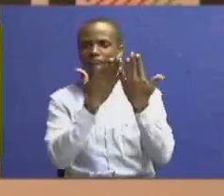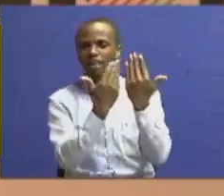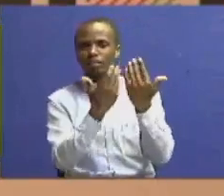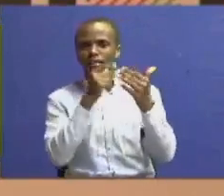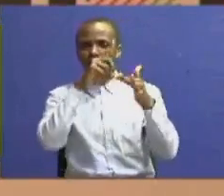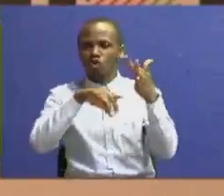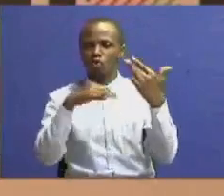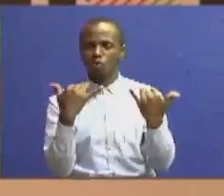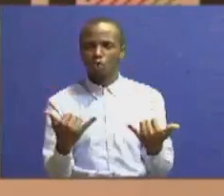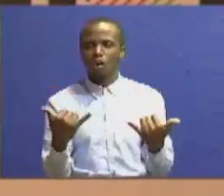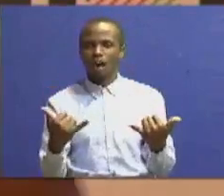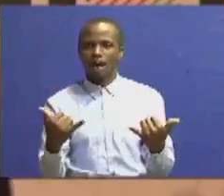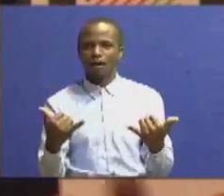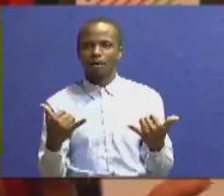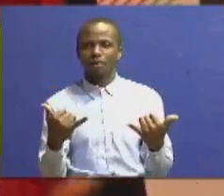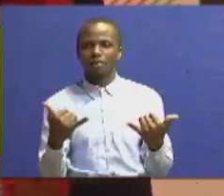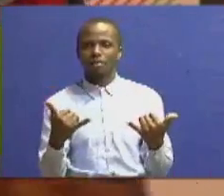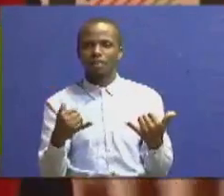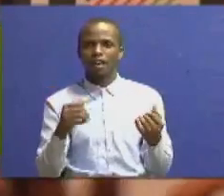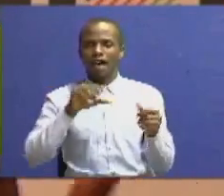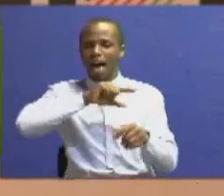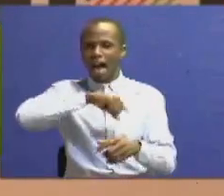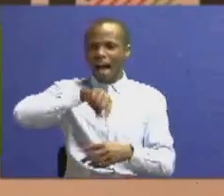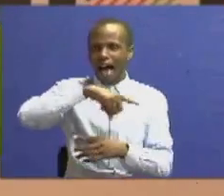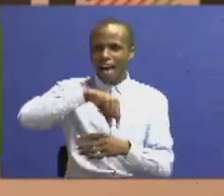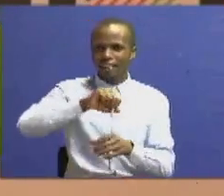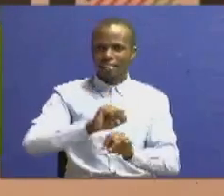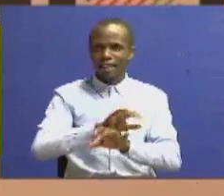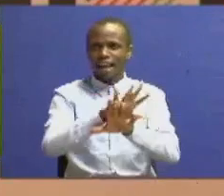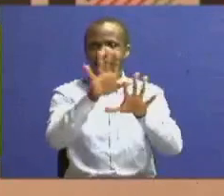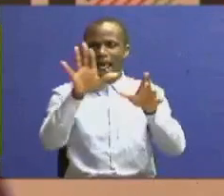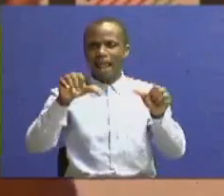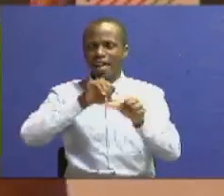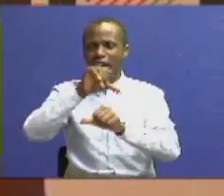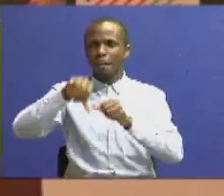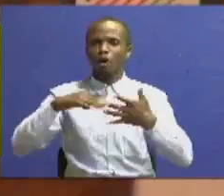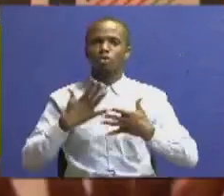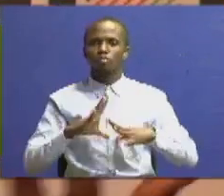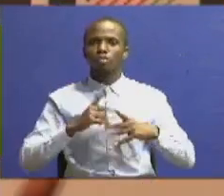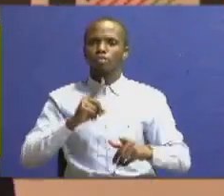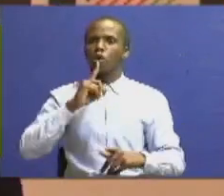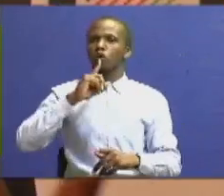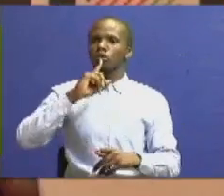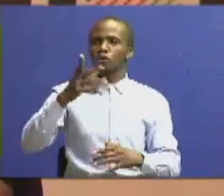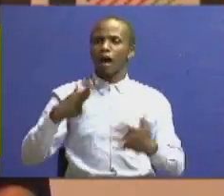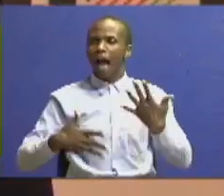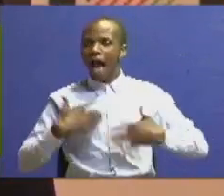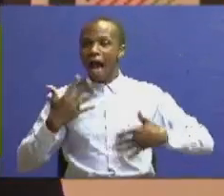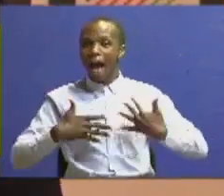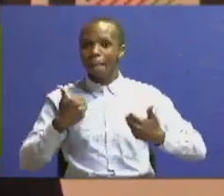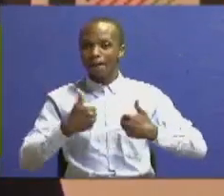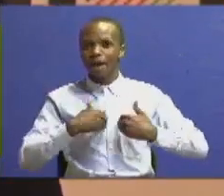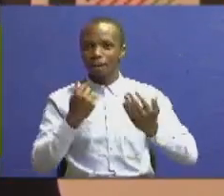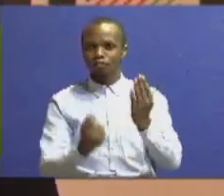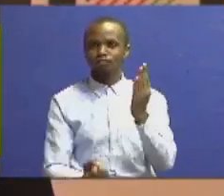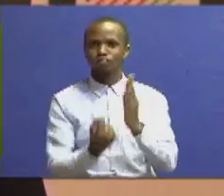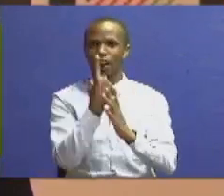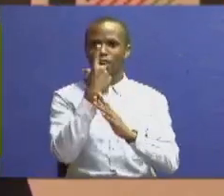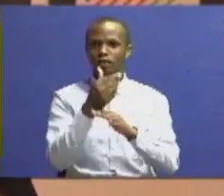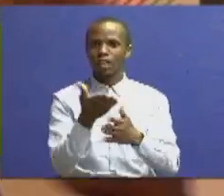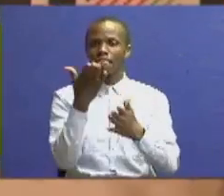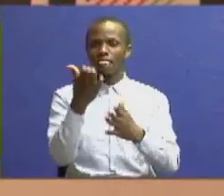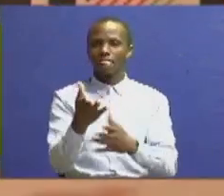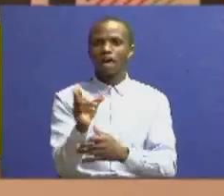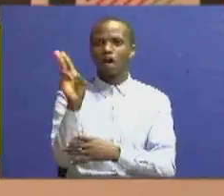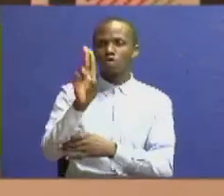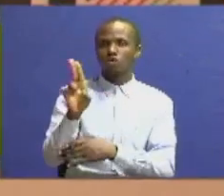expectations. For us, it's really ensuring that this rally is about the people. We're really happy that the launch is being taken to Uhuru Park.